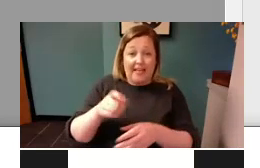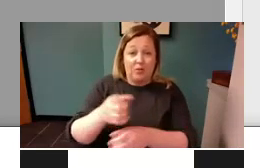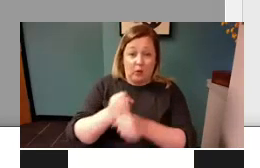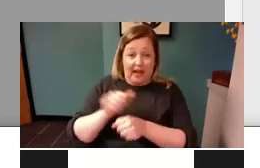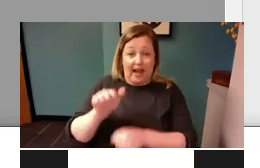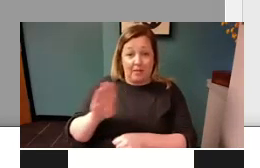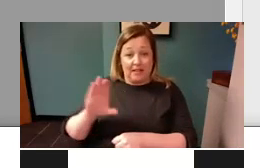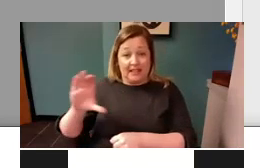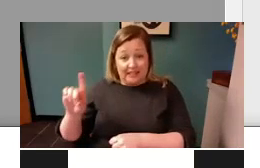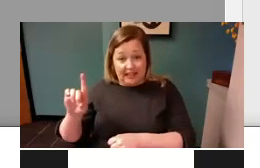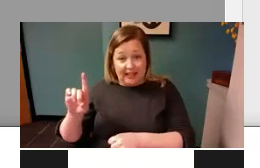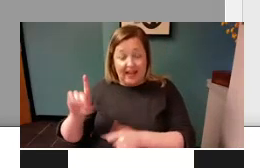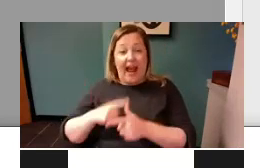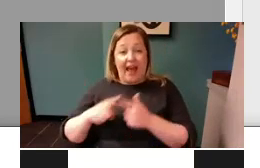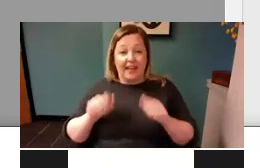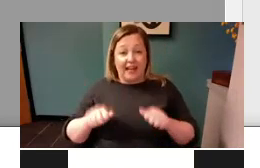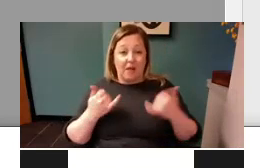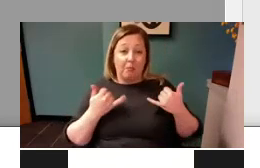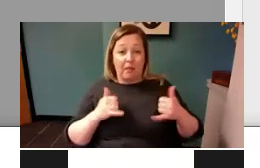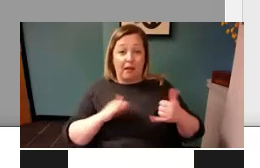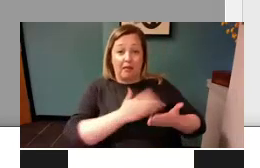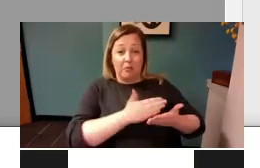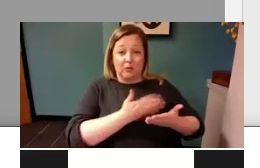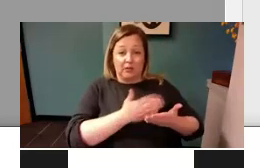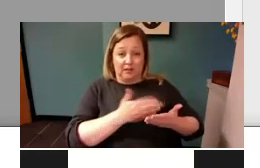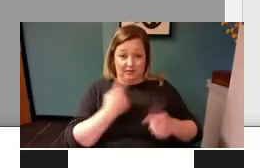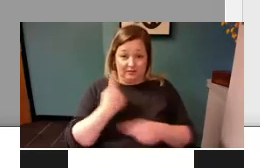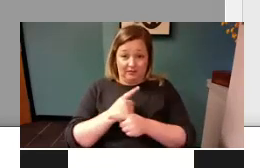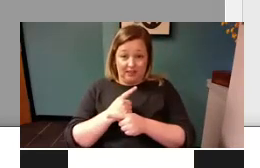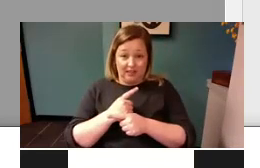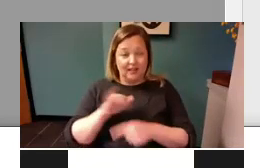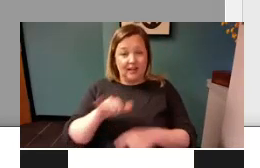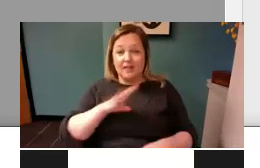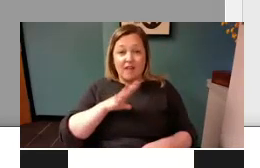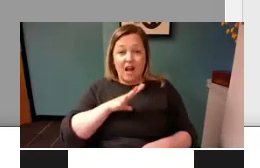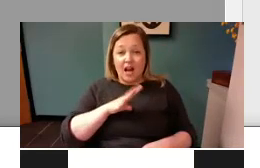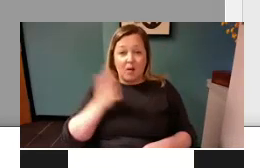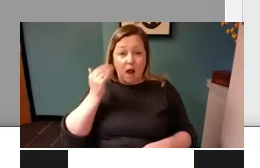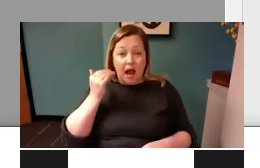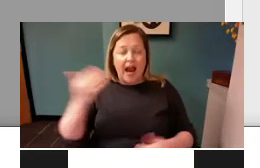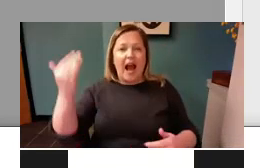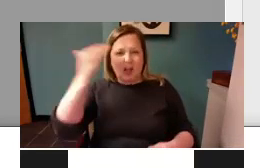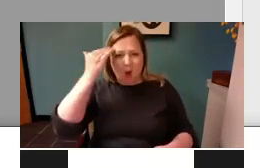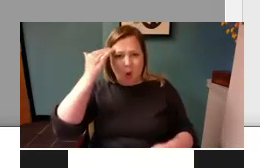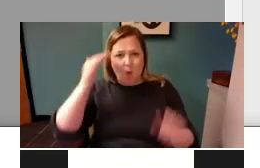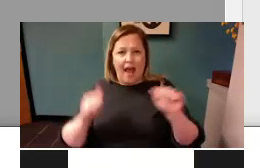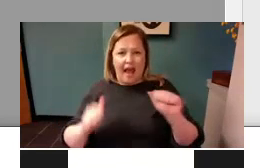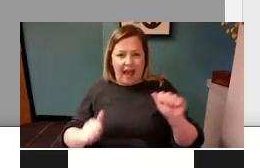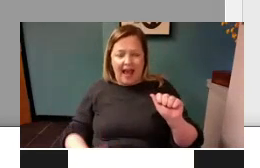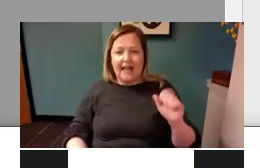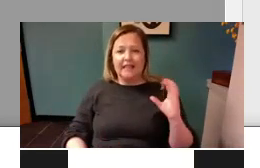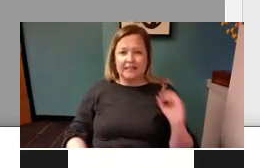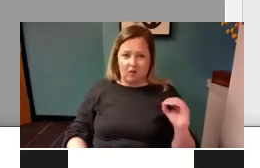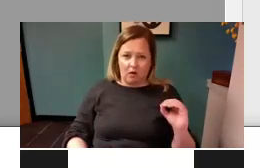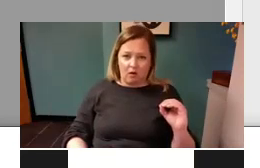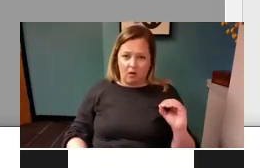right? But that is fine because I know that A is 0, I get okay 0. Then I know that 0, 1, I get B. Then